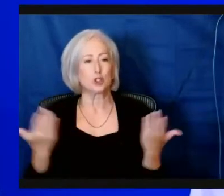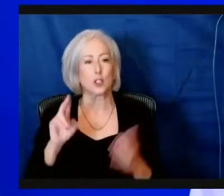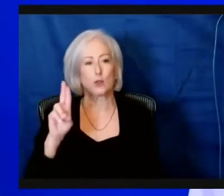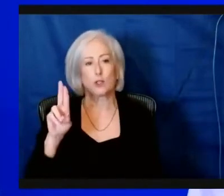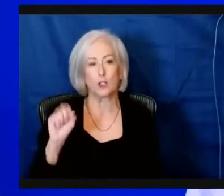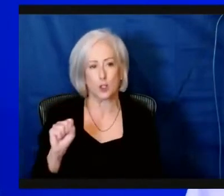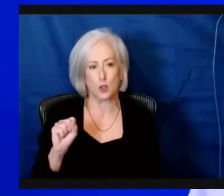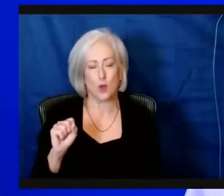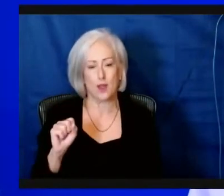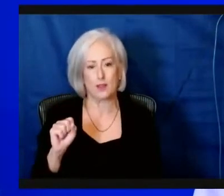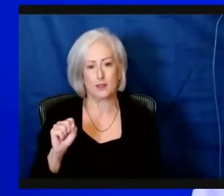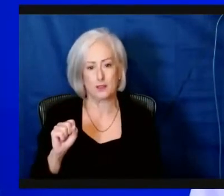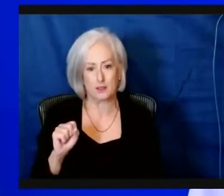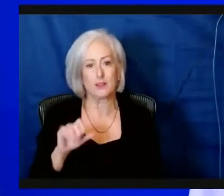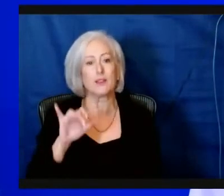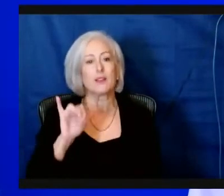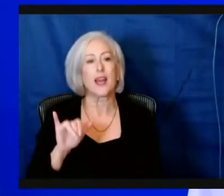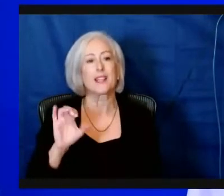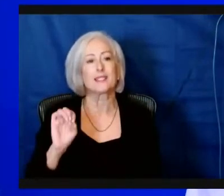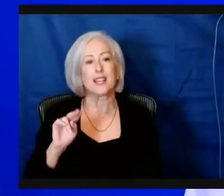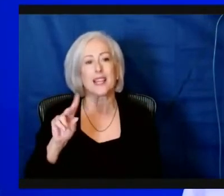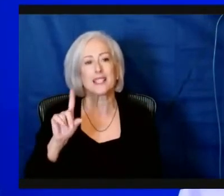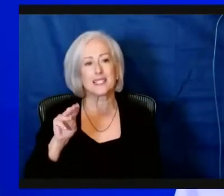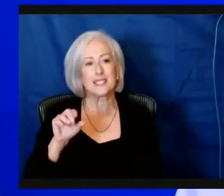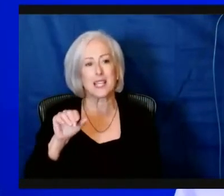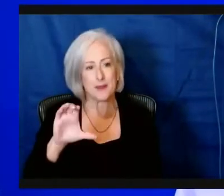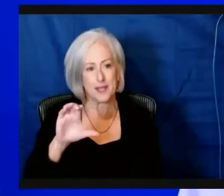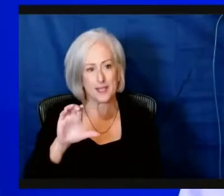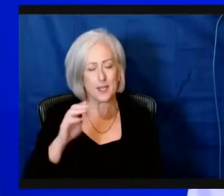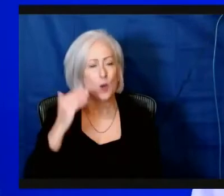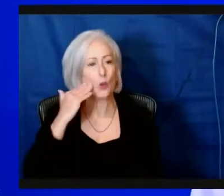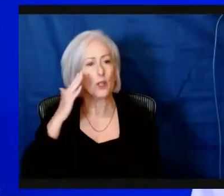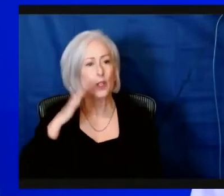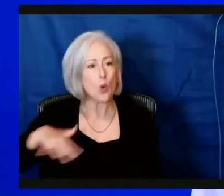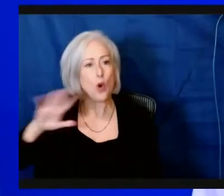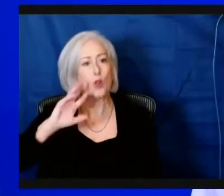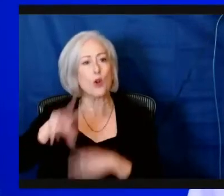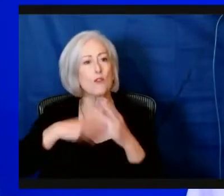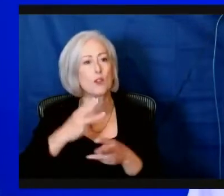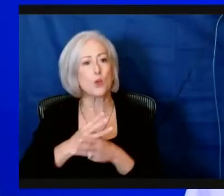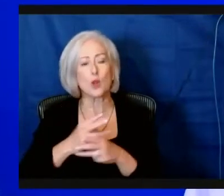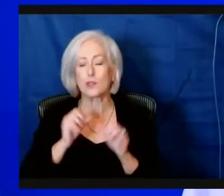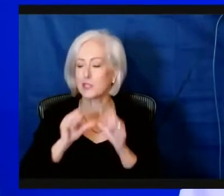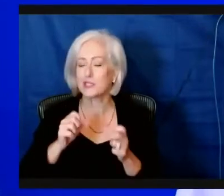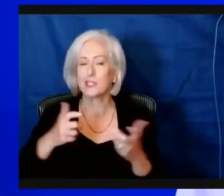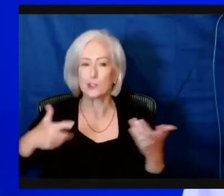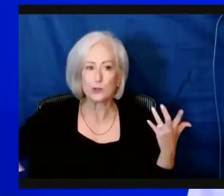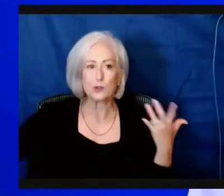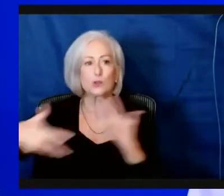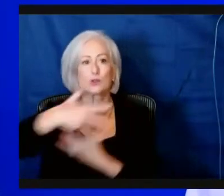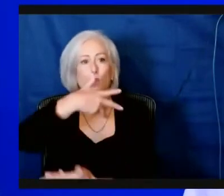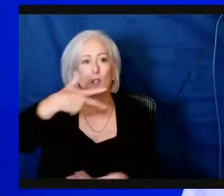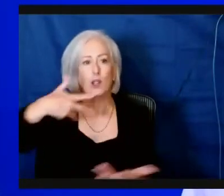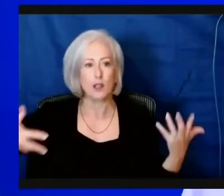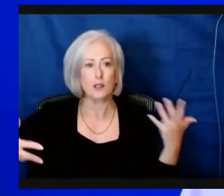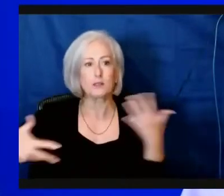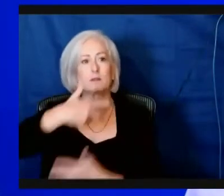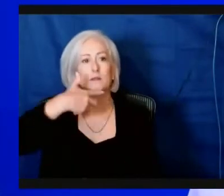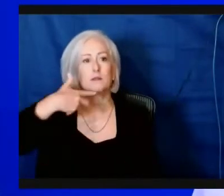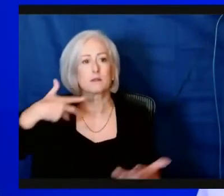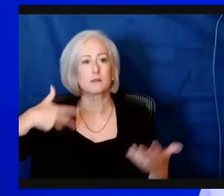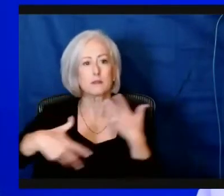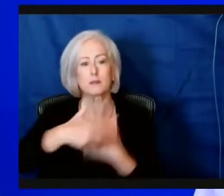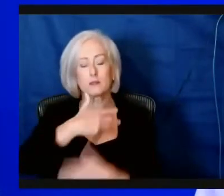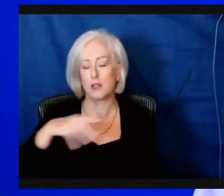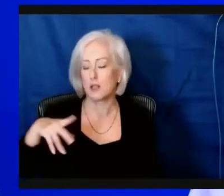endemic. We know around the world it is endemic. It is circulating all the time. But what about a pandemic? Well, we know China has had